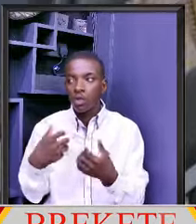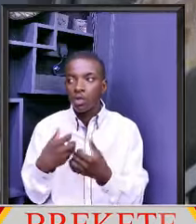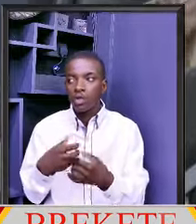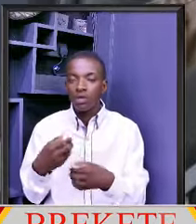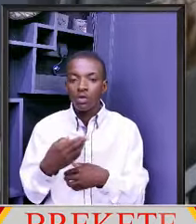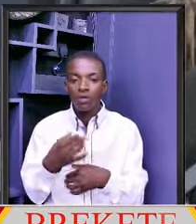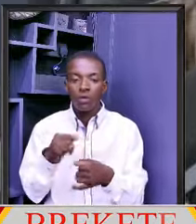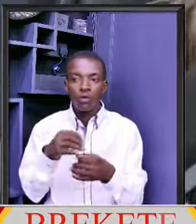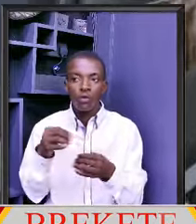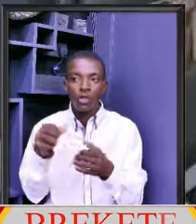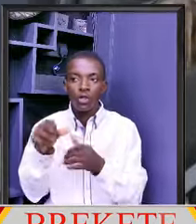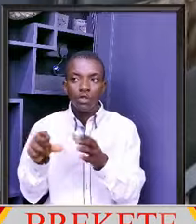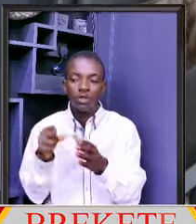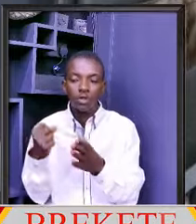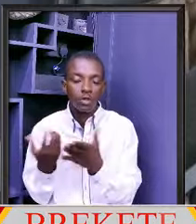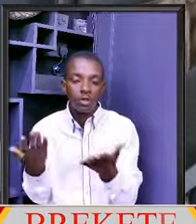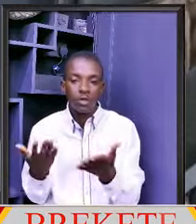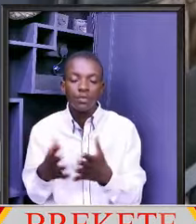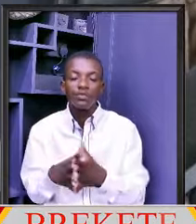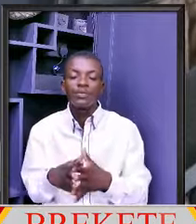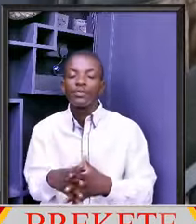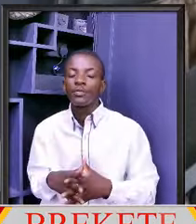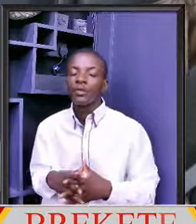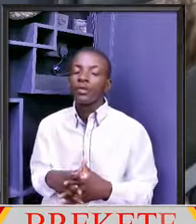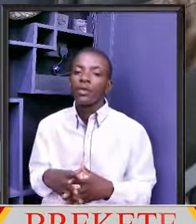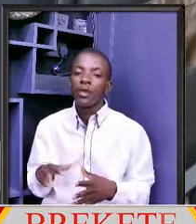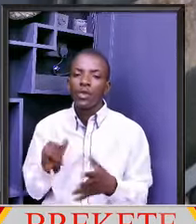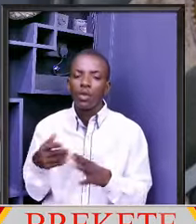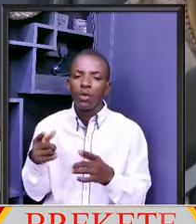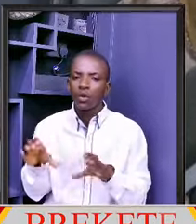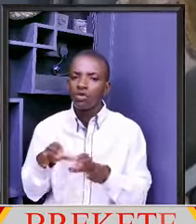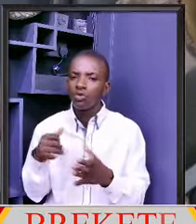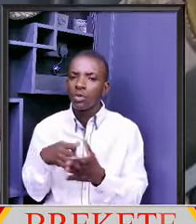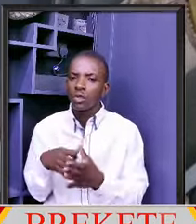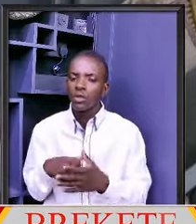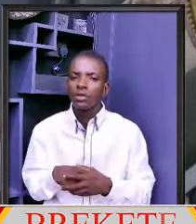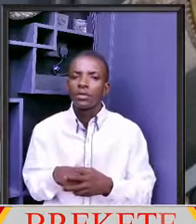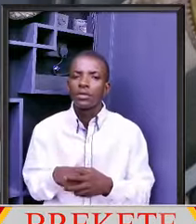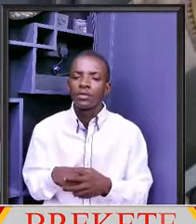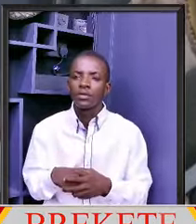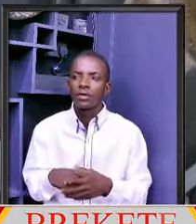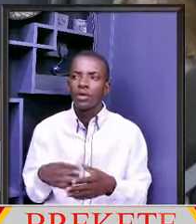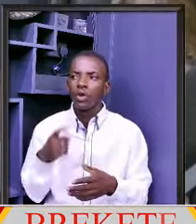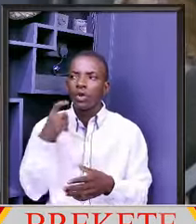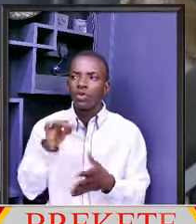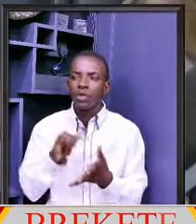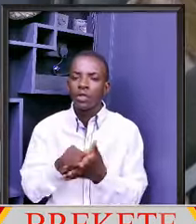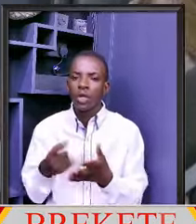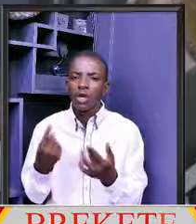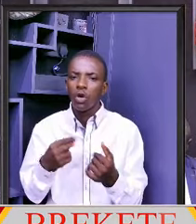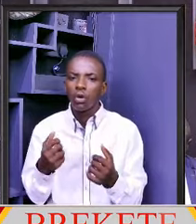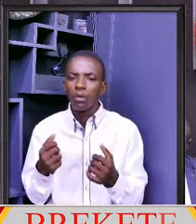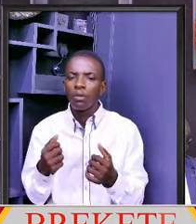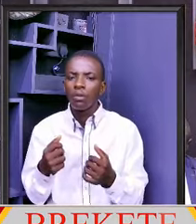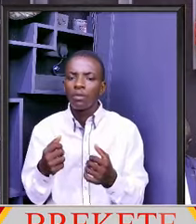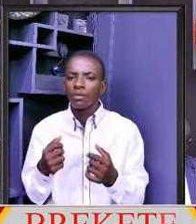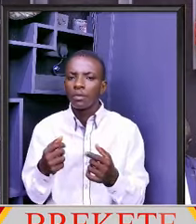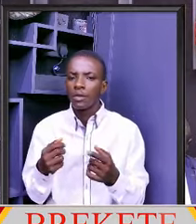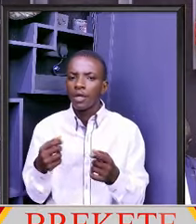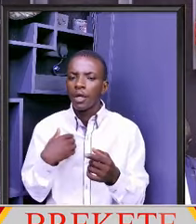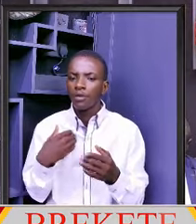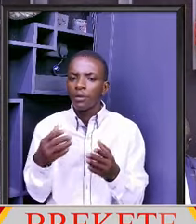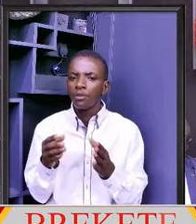of the association. You repeat it here and you said it. And we are doing it. The question that came up is we had a meeting,